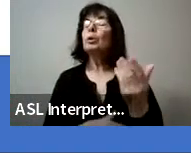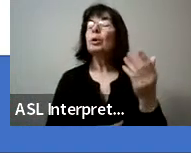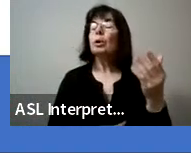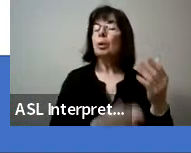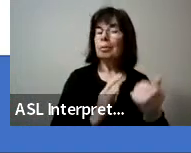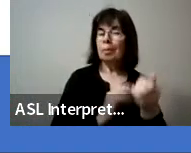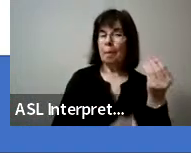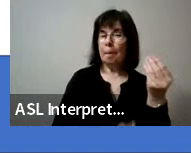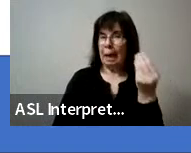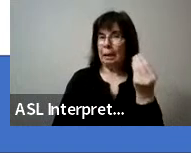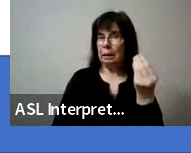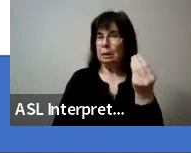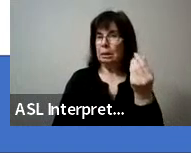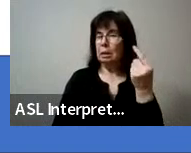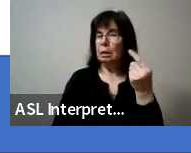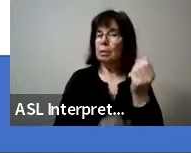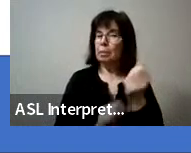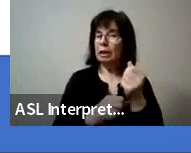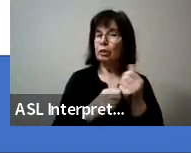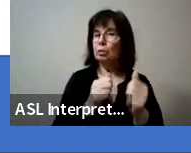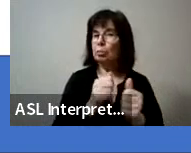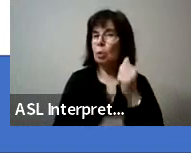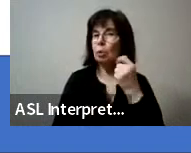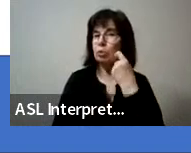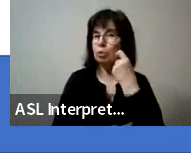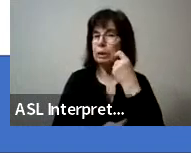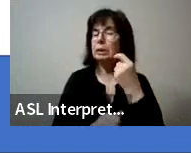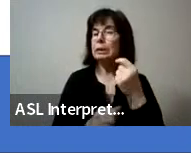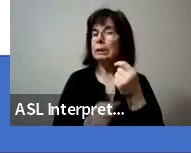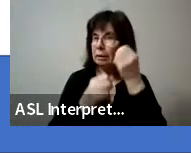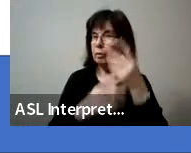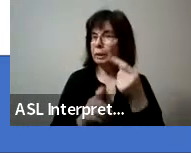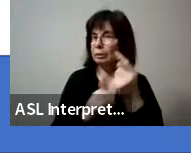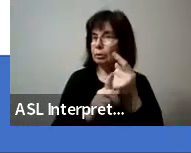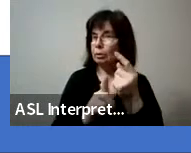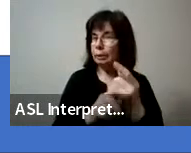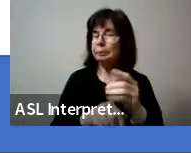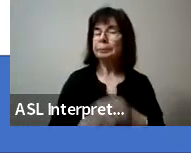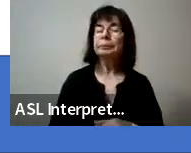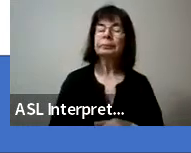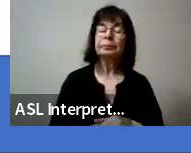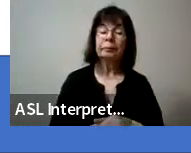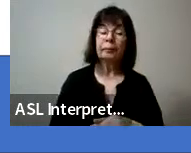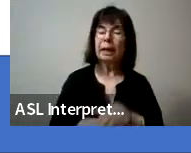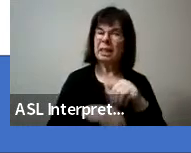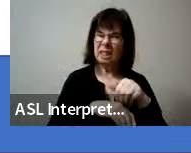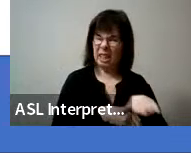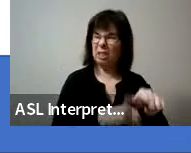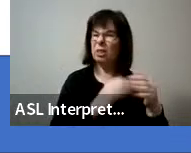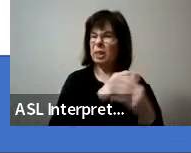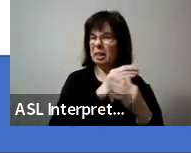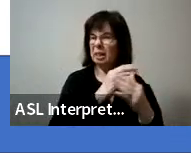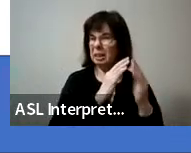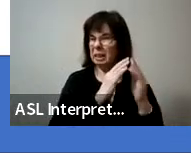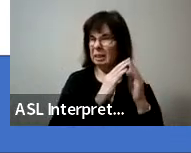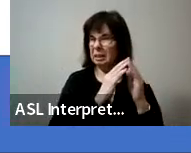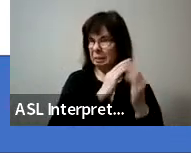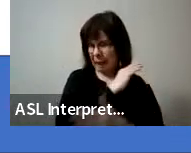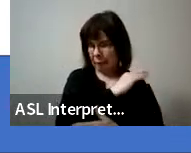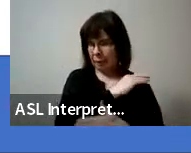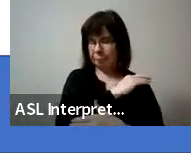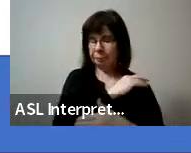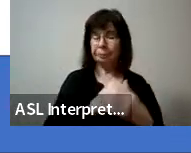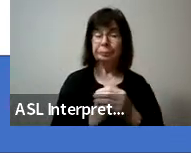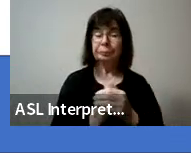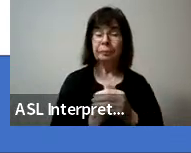is up to date, and sending them over to the county. And they've been assisting also individuals with getting